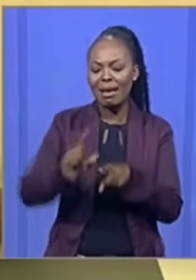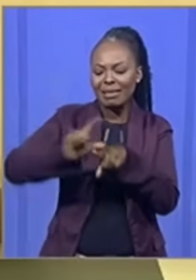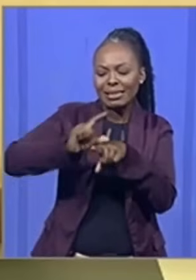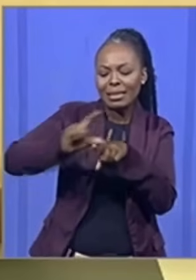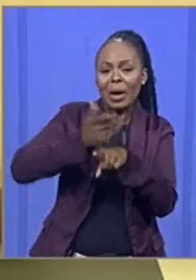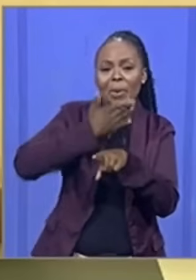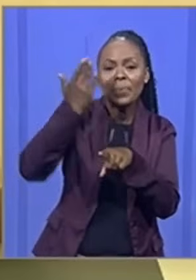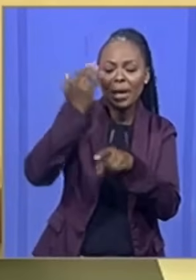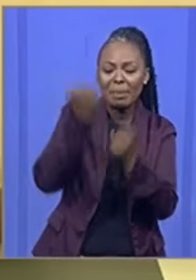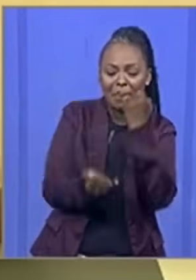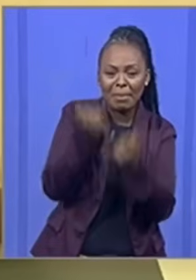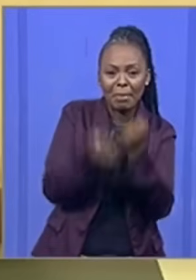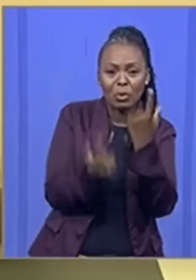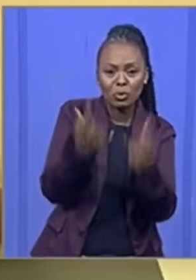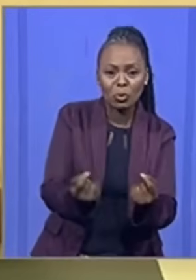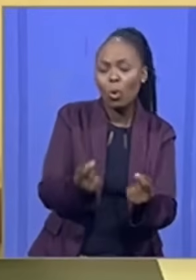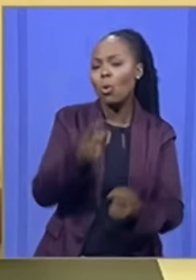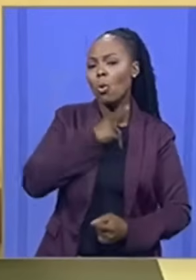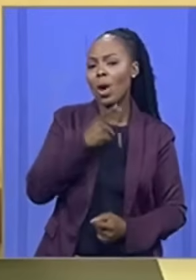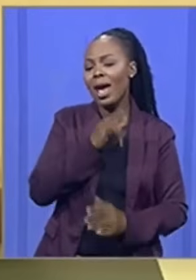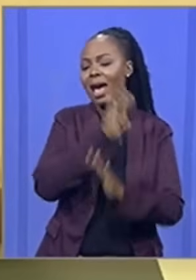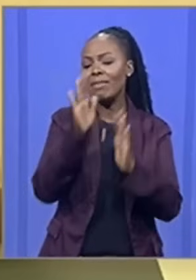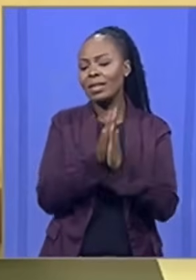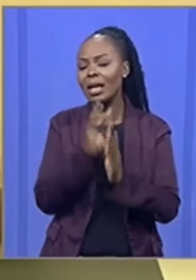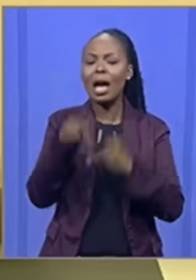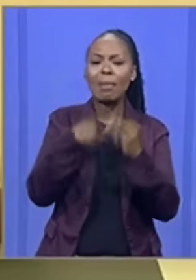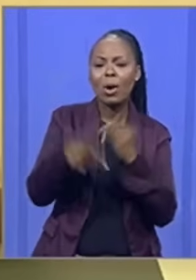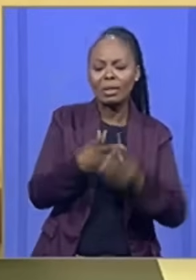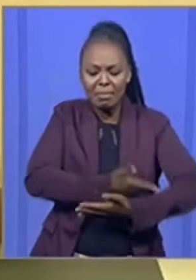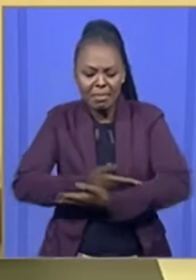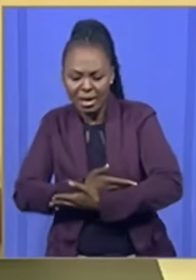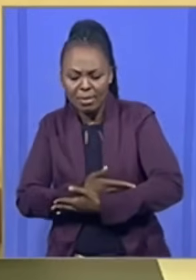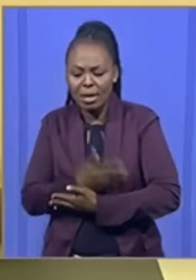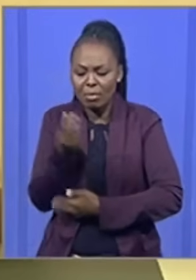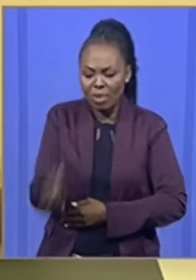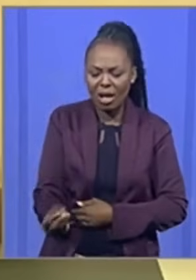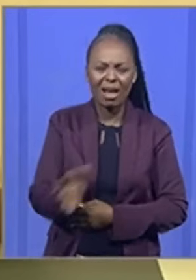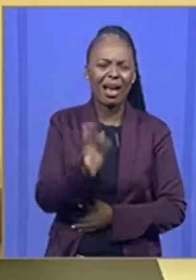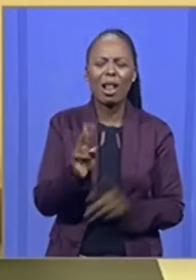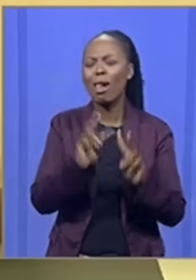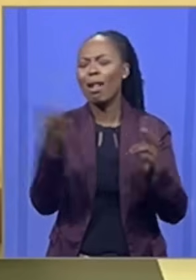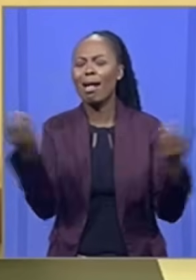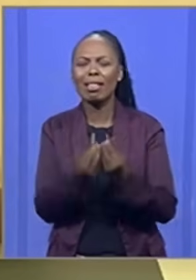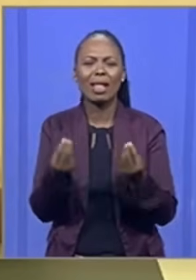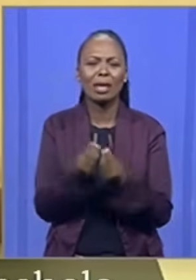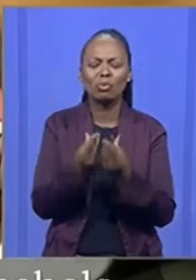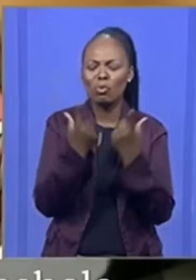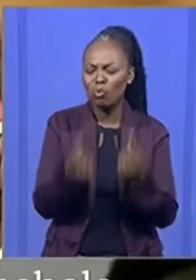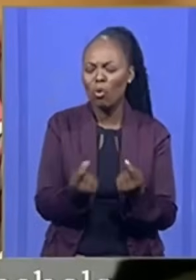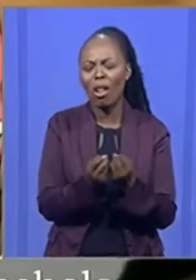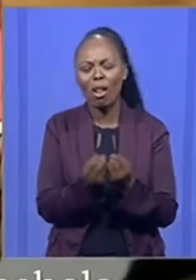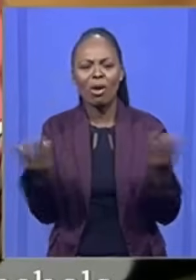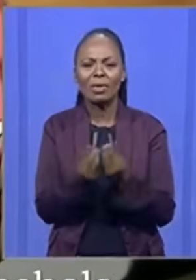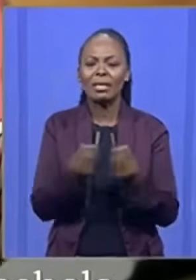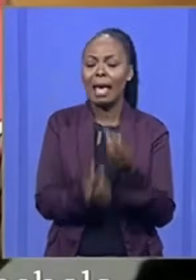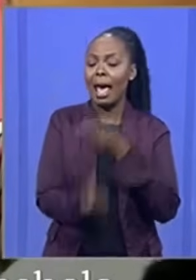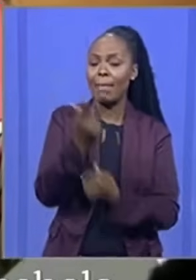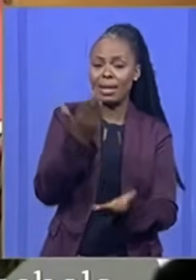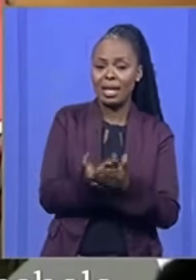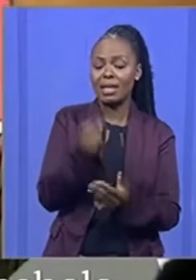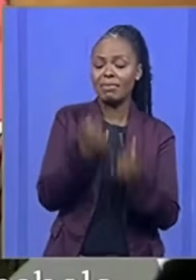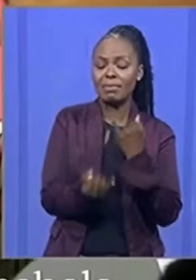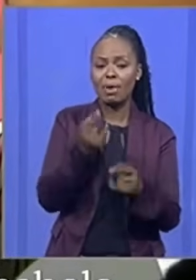sex. Because not everything is about go ba le ngwana at the younger age. Dilo tse le go ga di face. Ntle le go raelwa ke